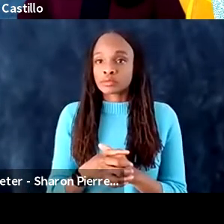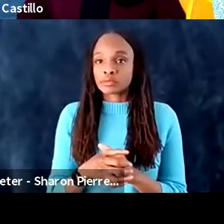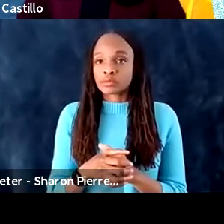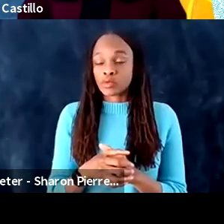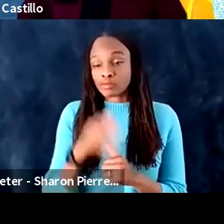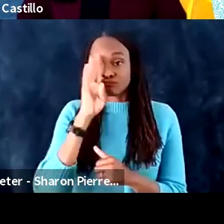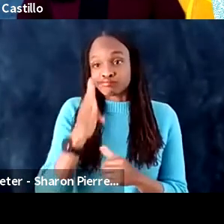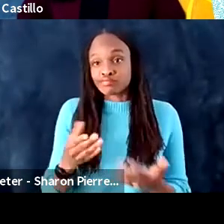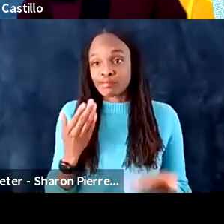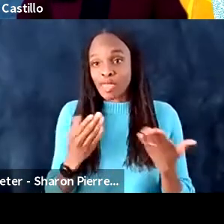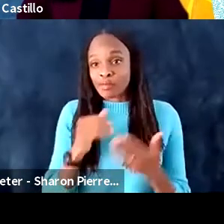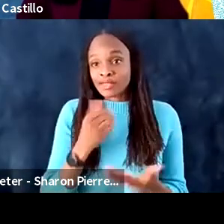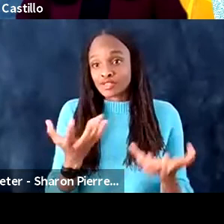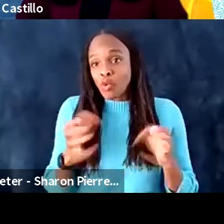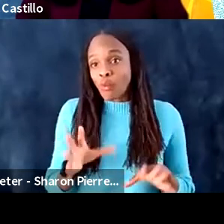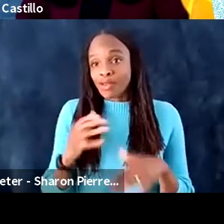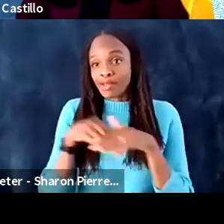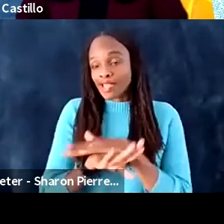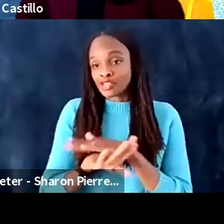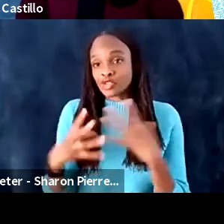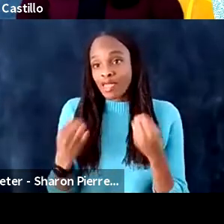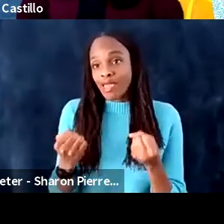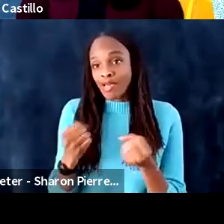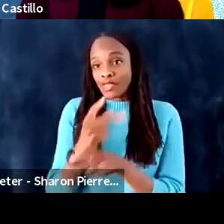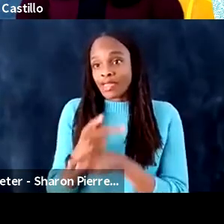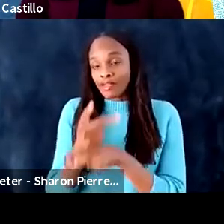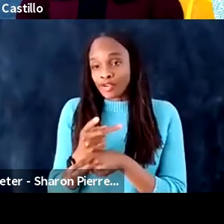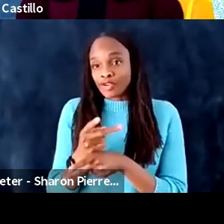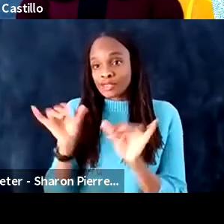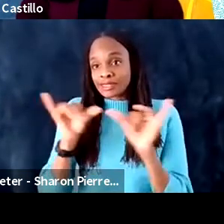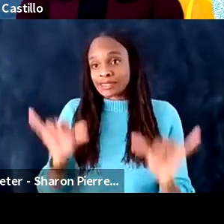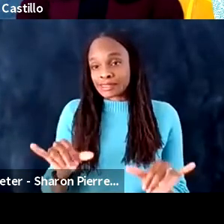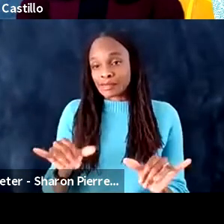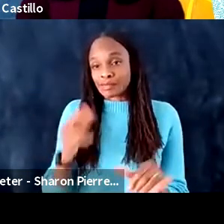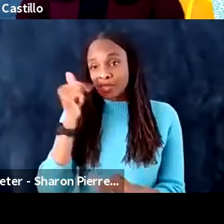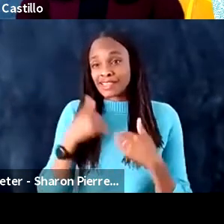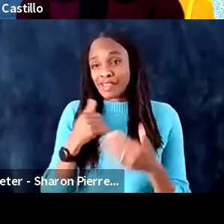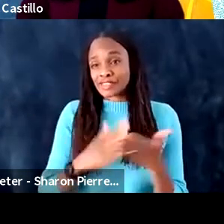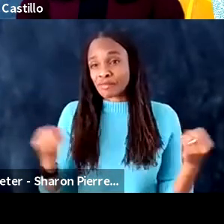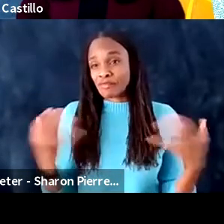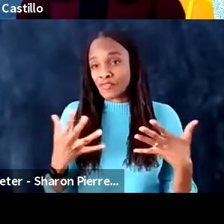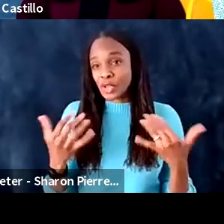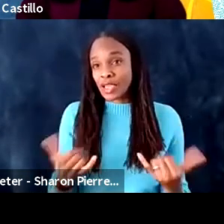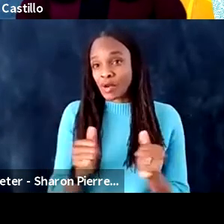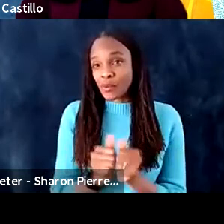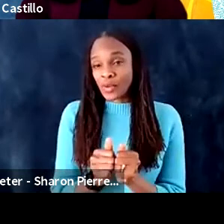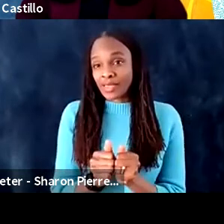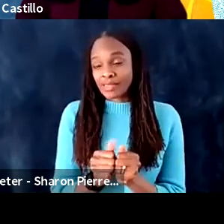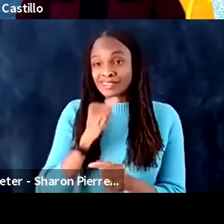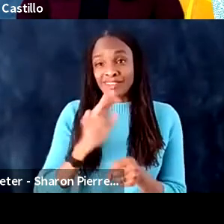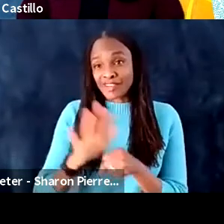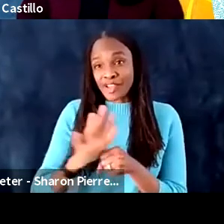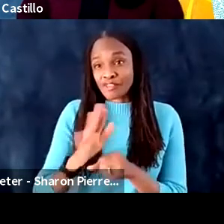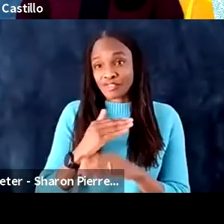quite frankly, maybe even not wanting to go into the healthcare system, largely, you know, because there is some fear right now with regards to a lack of protections.